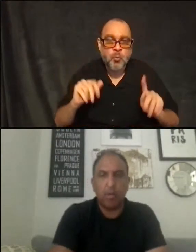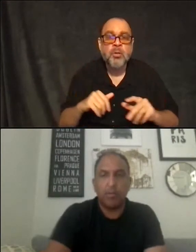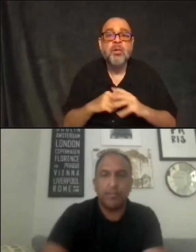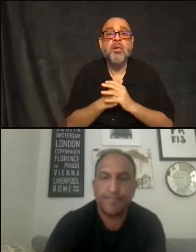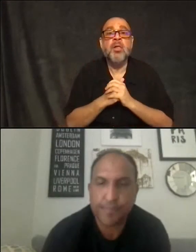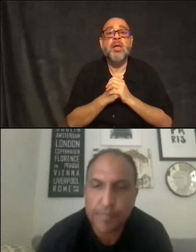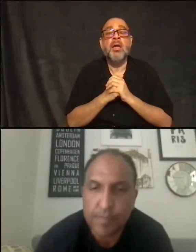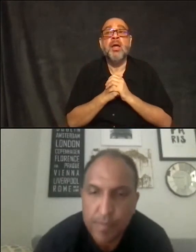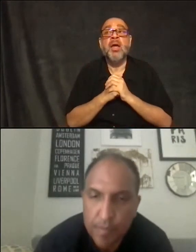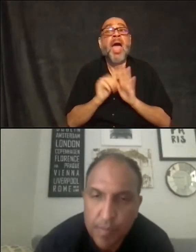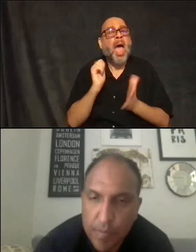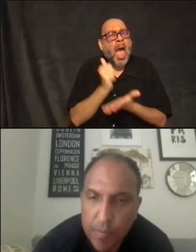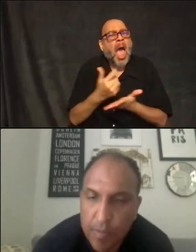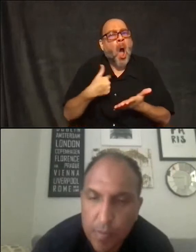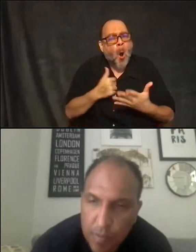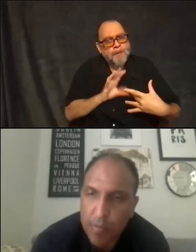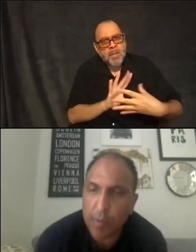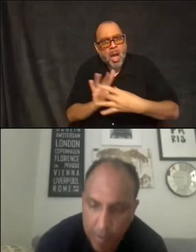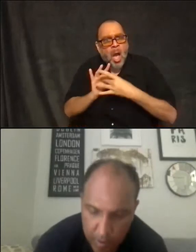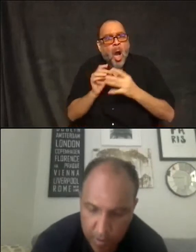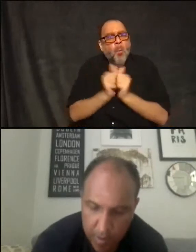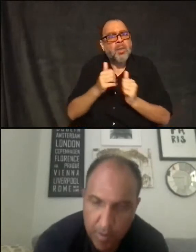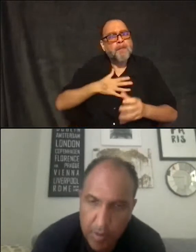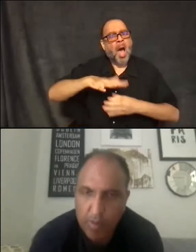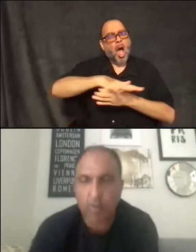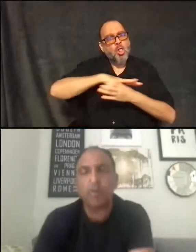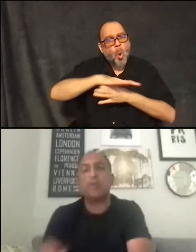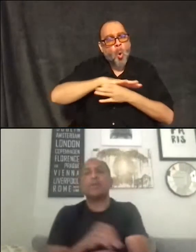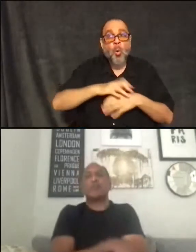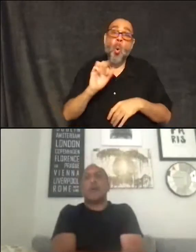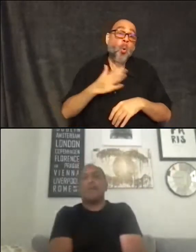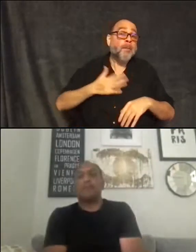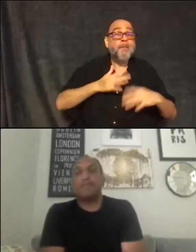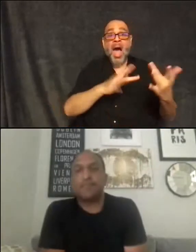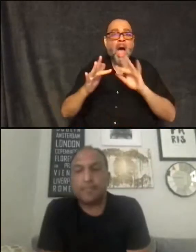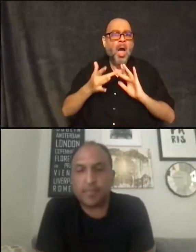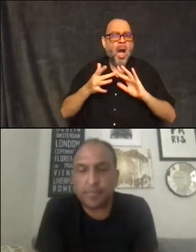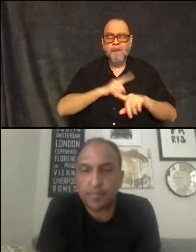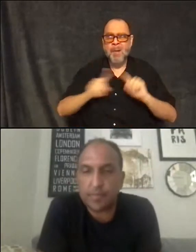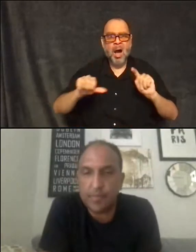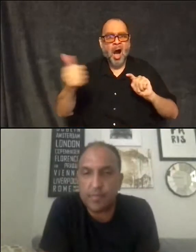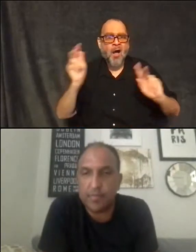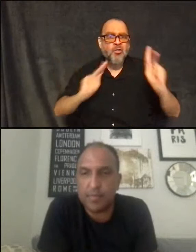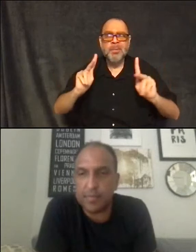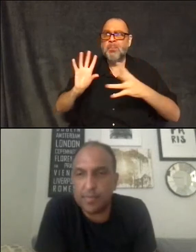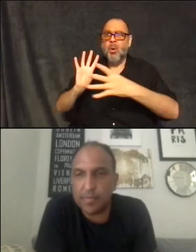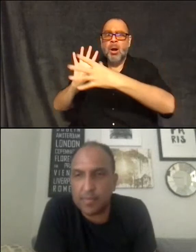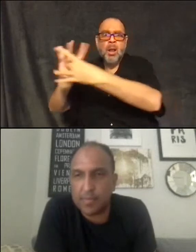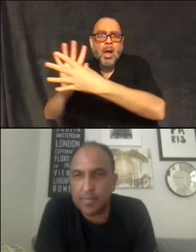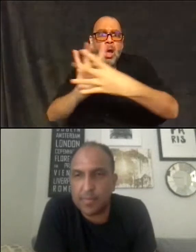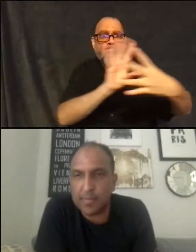of local area or my circle of influence, but primarily outside of my circle of influence, all over the world. I